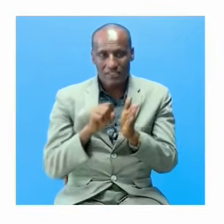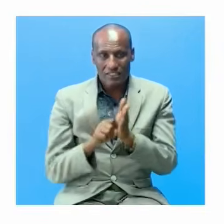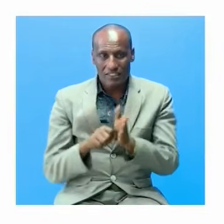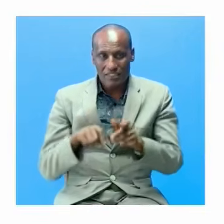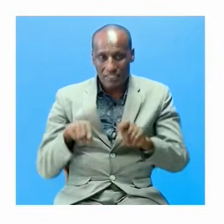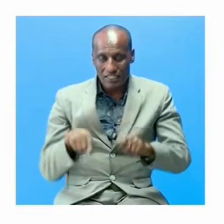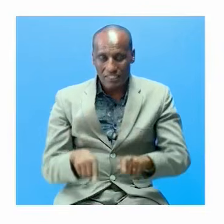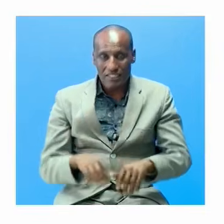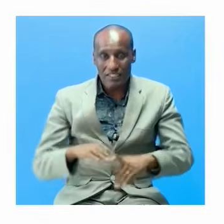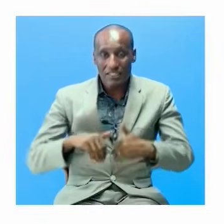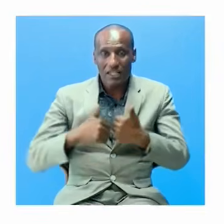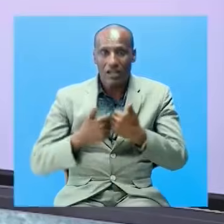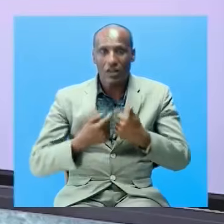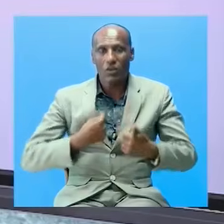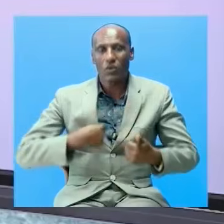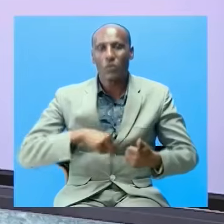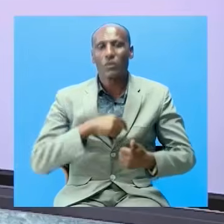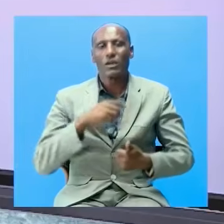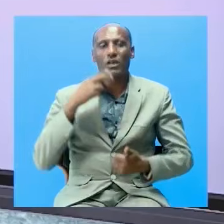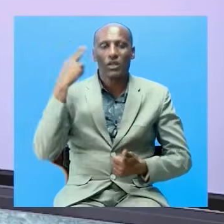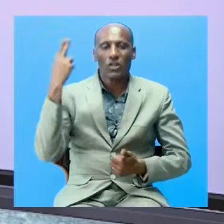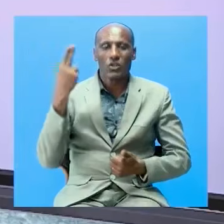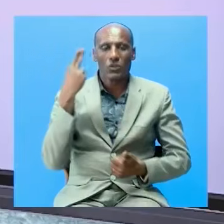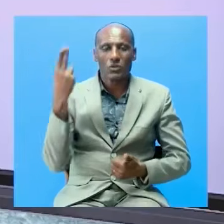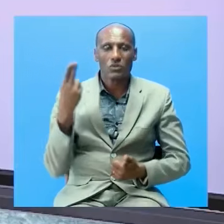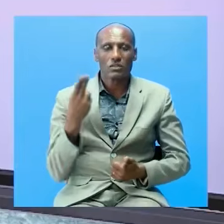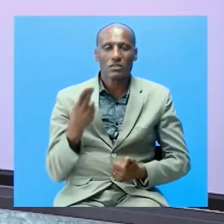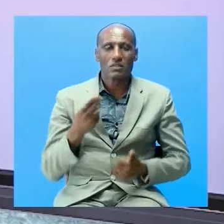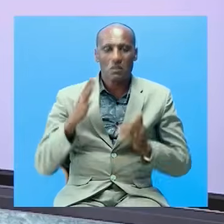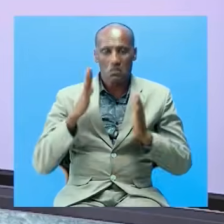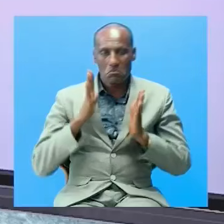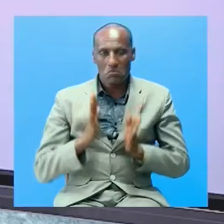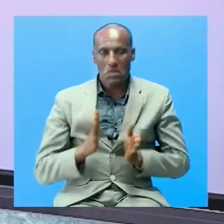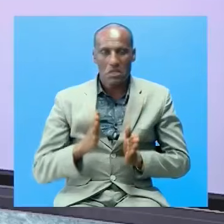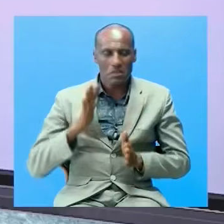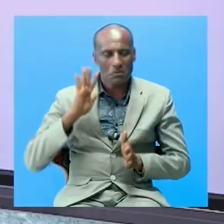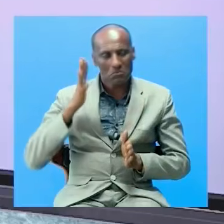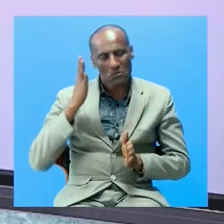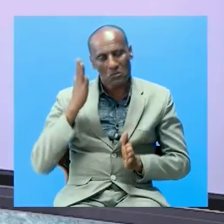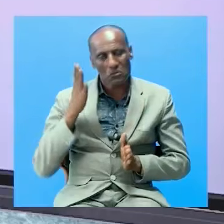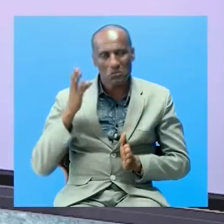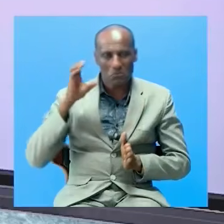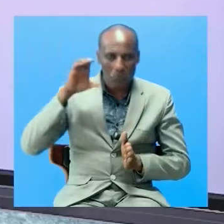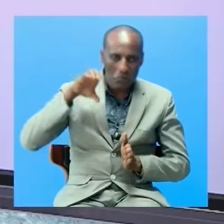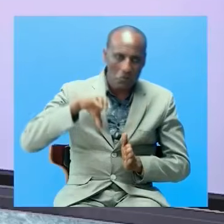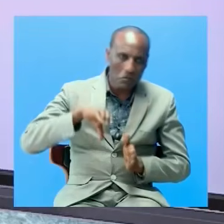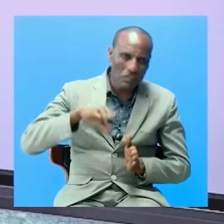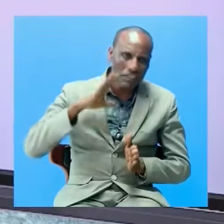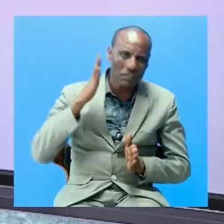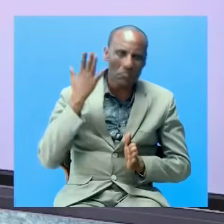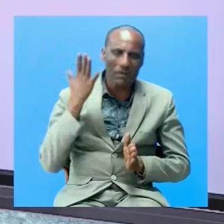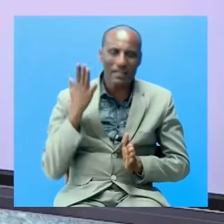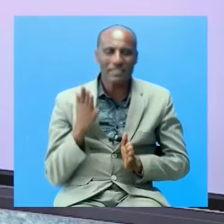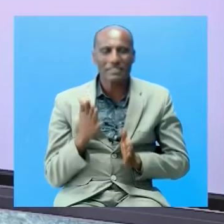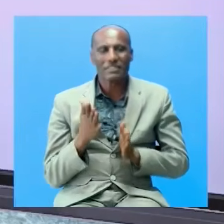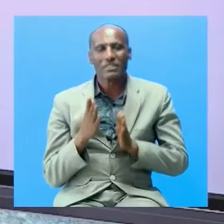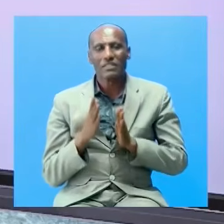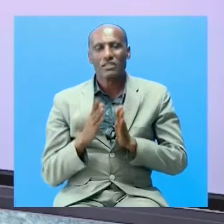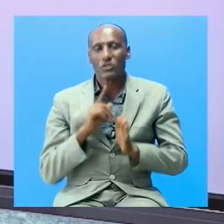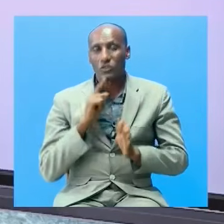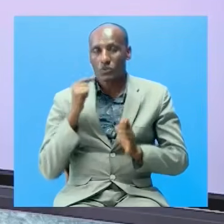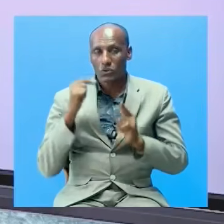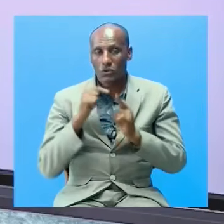have got the correct answer. So, this is how we use may, could,